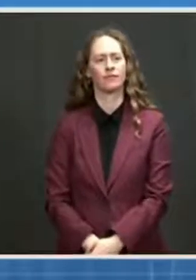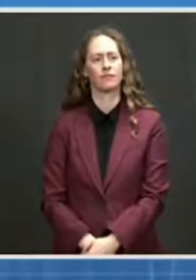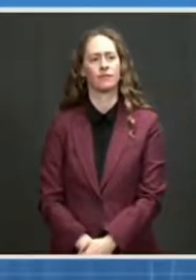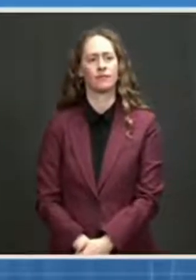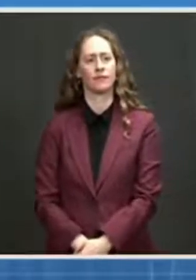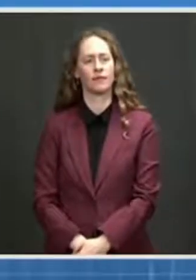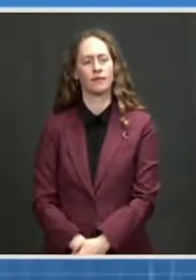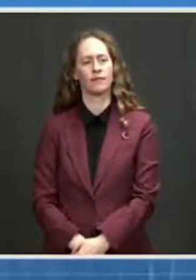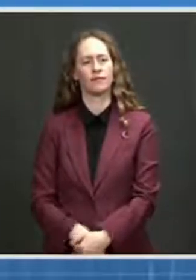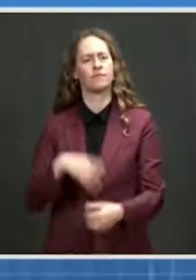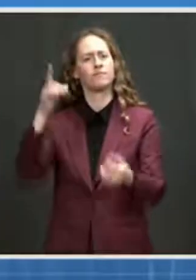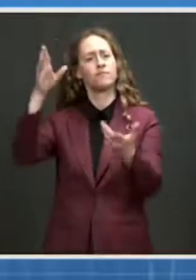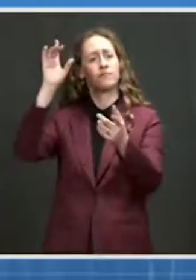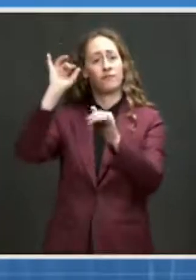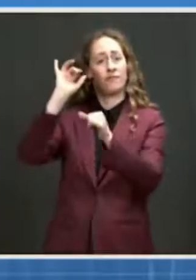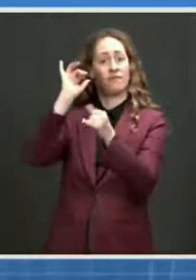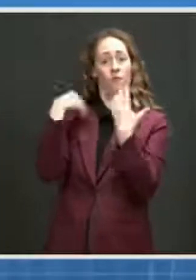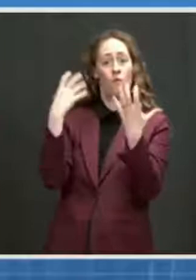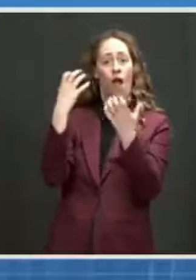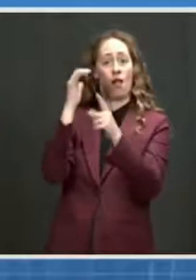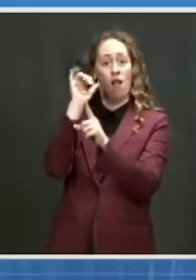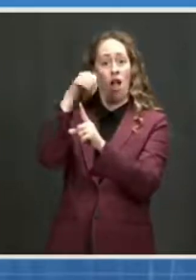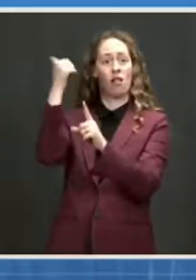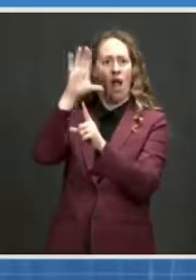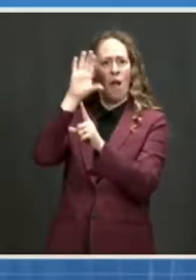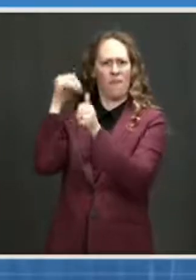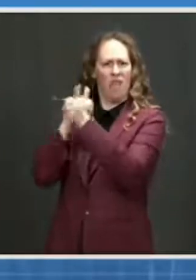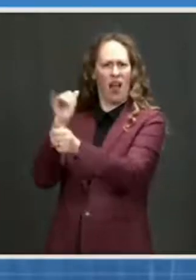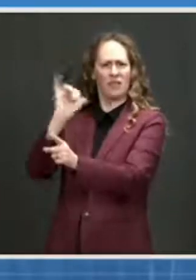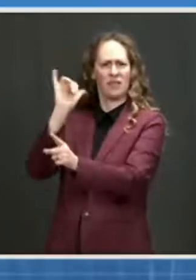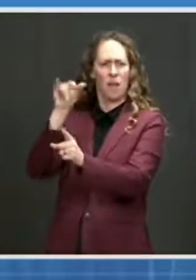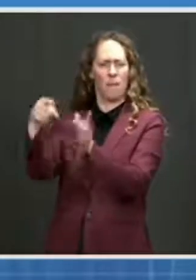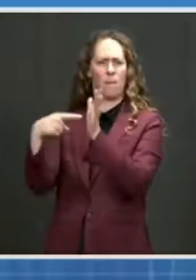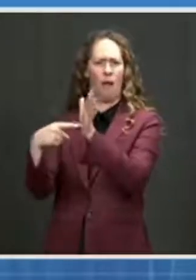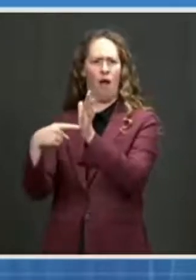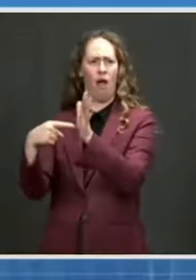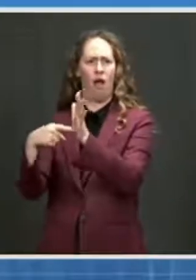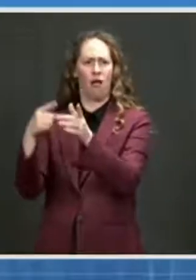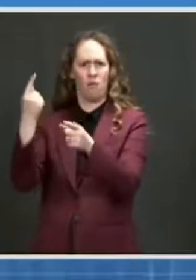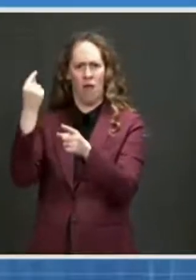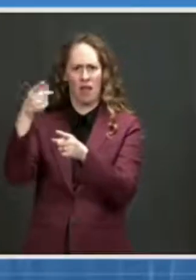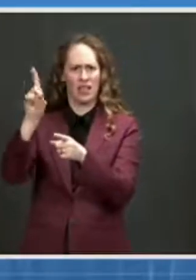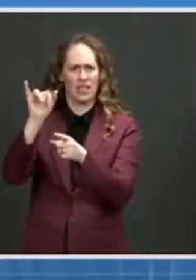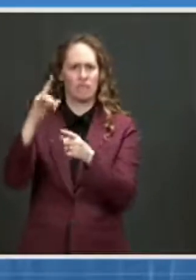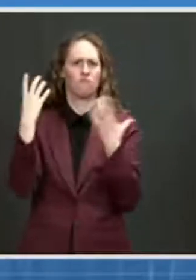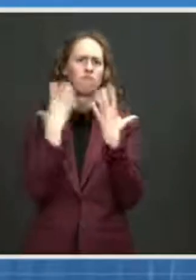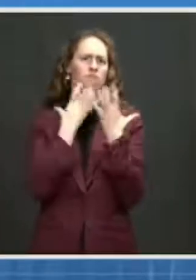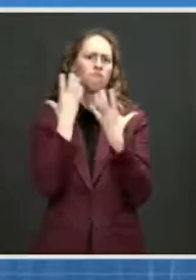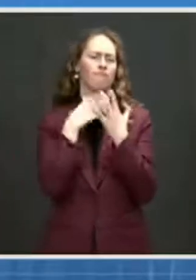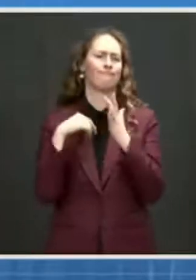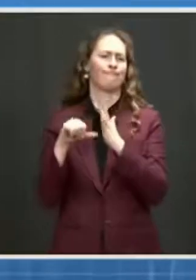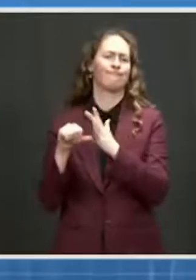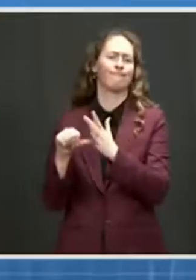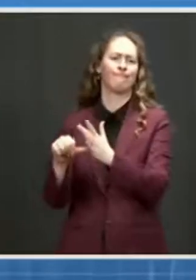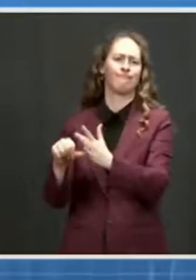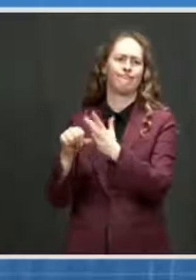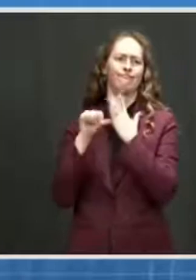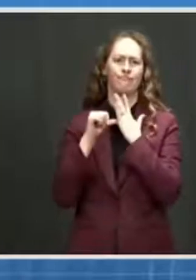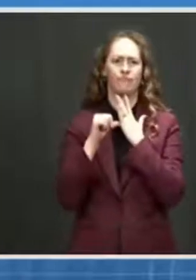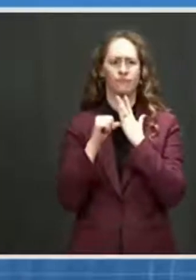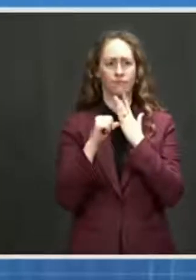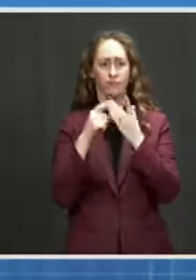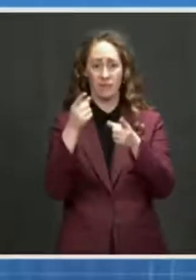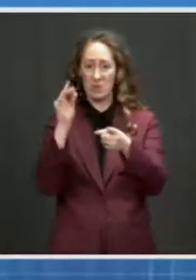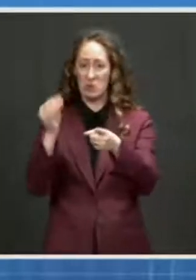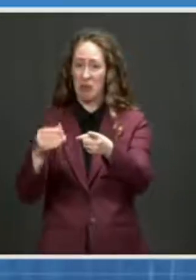this follow their lead and contact people who are at risk because they don't have a vaccination and talk to them about the benefits of